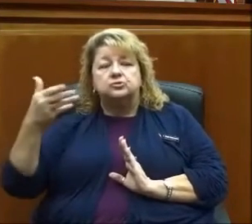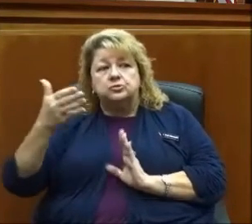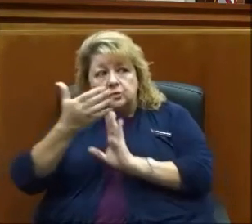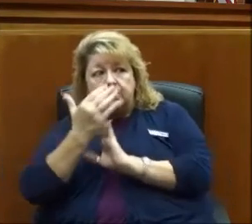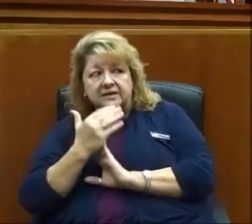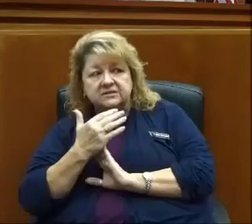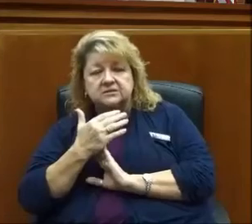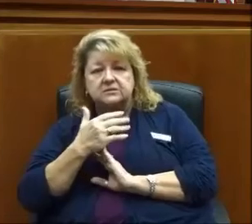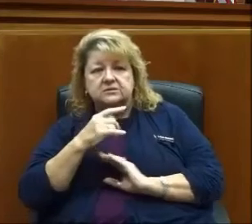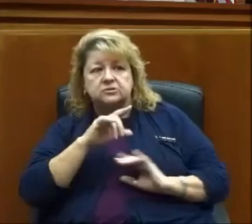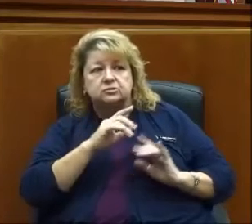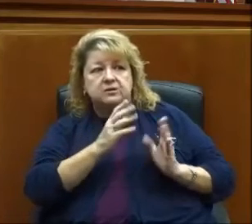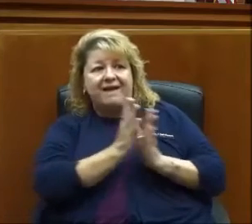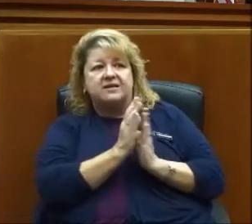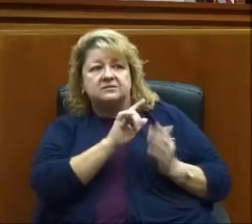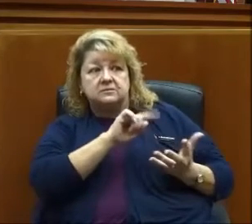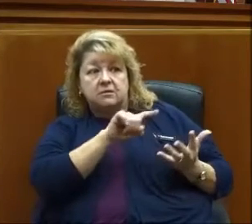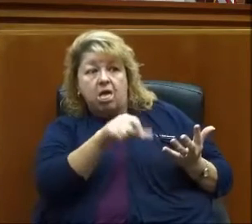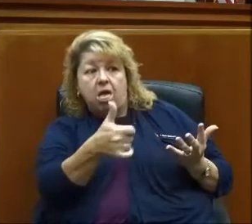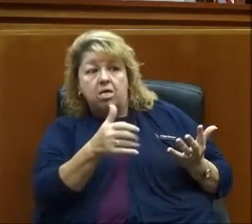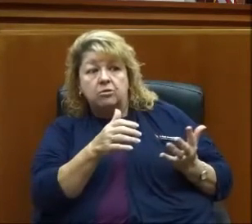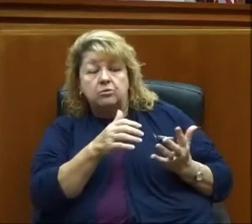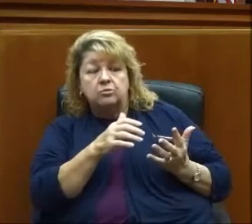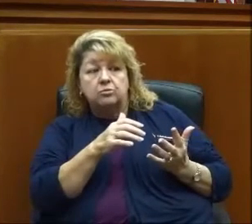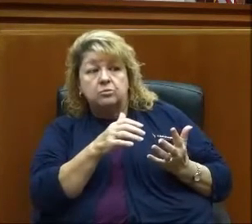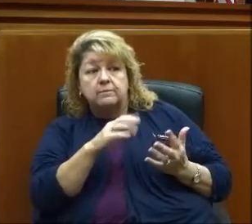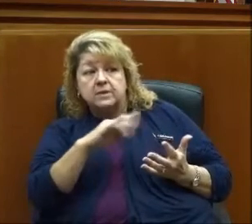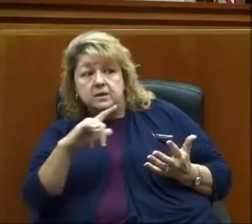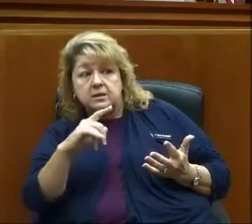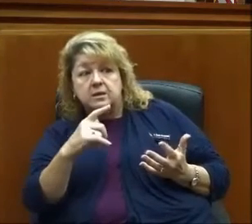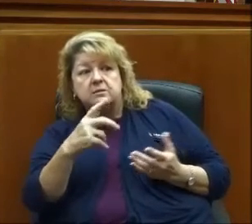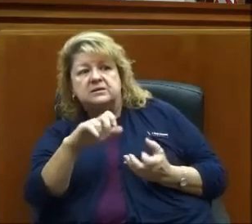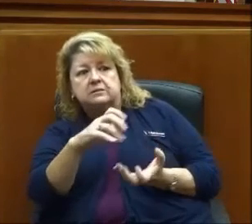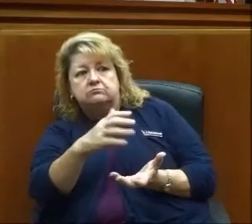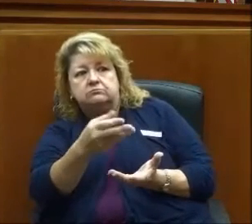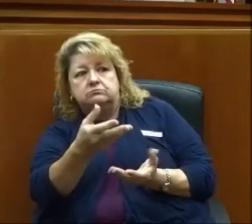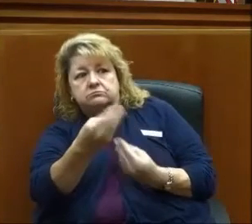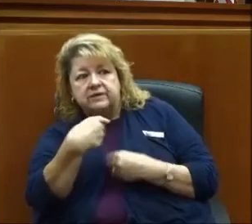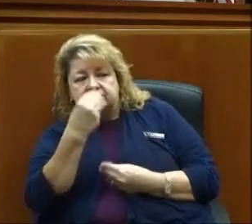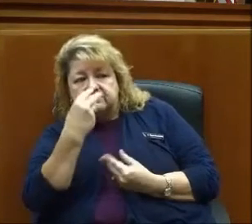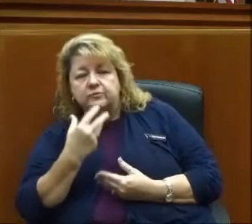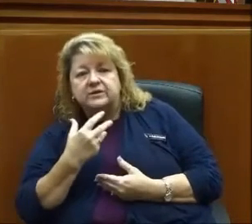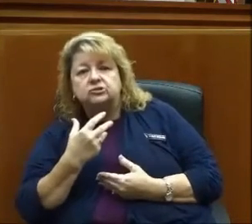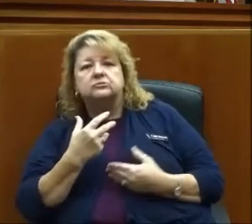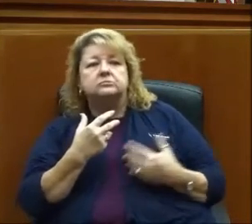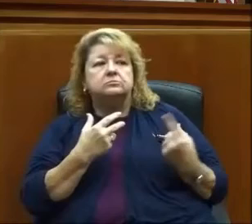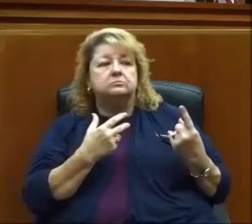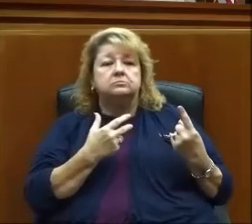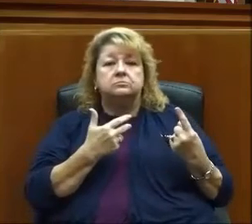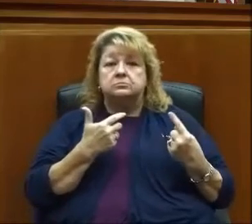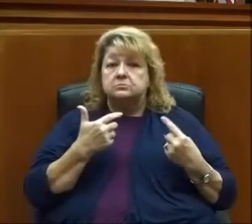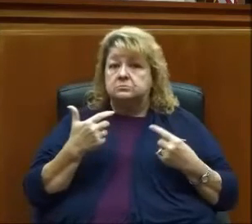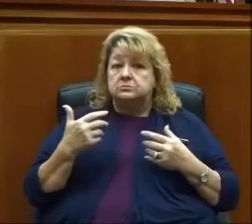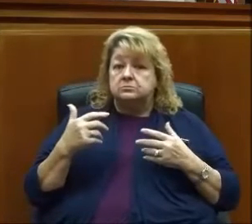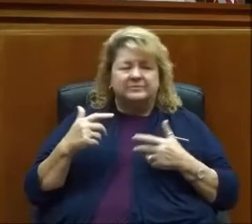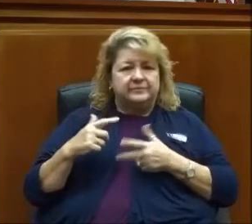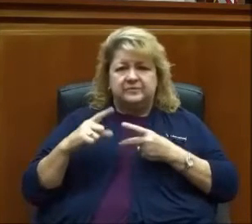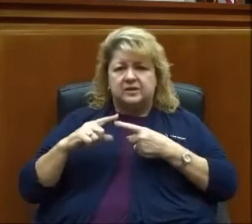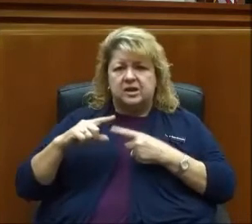get a motion to that effect, please? Mr. Morris, can we get a second? Mr. Rock, thank